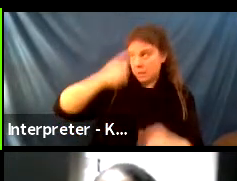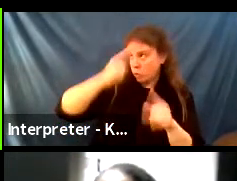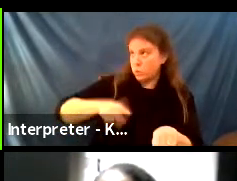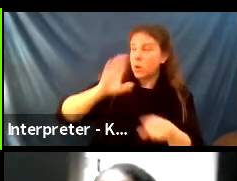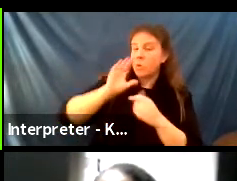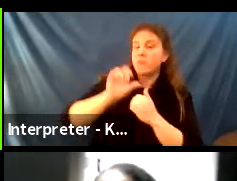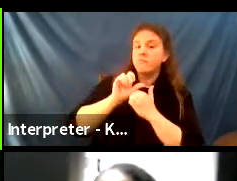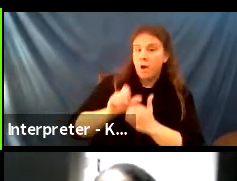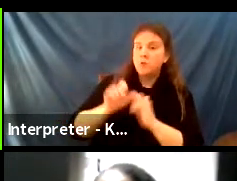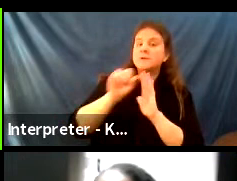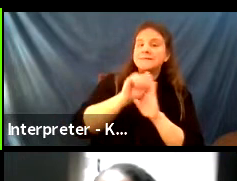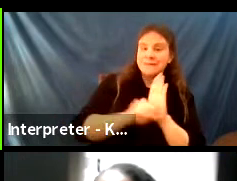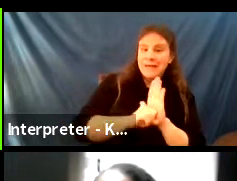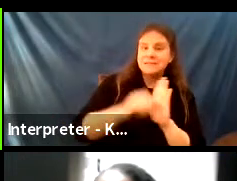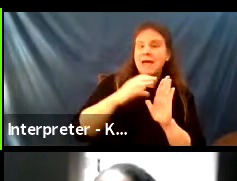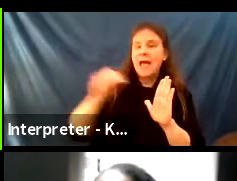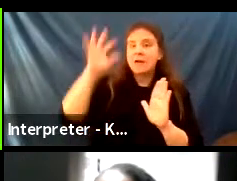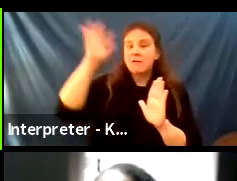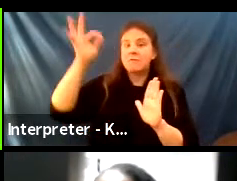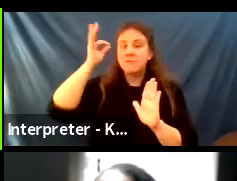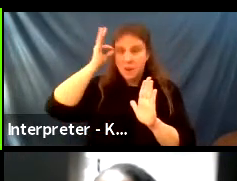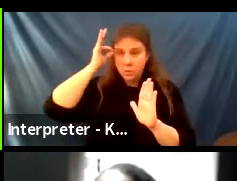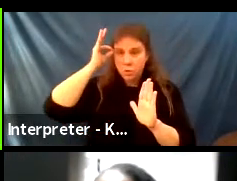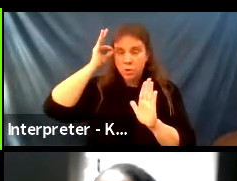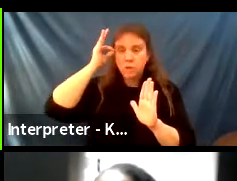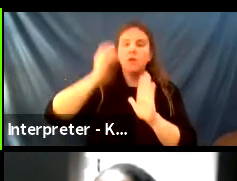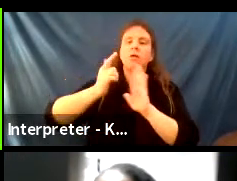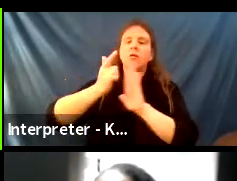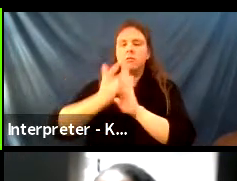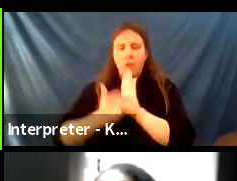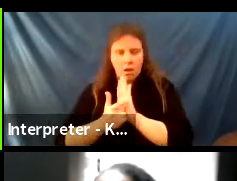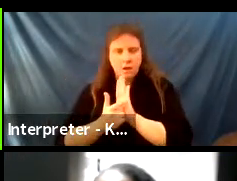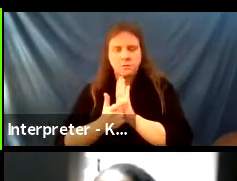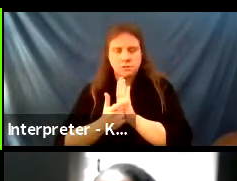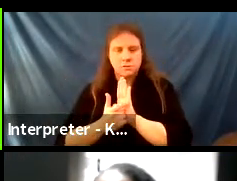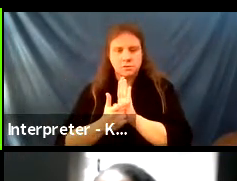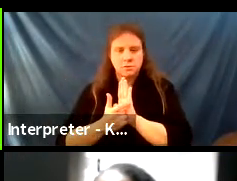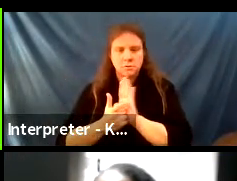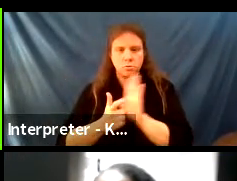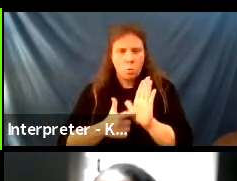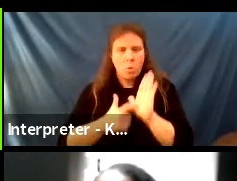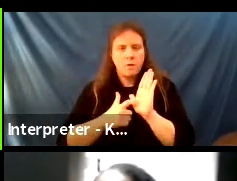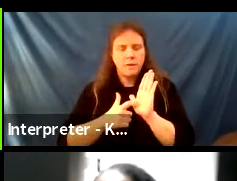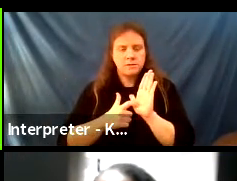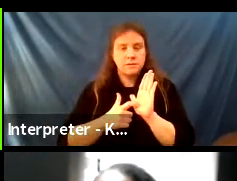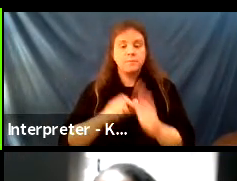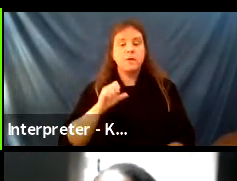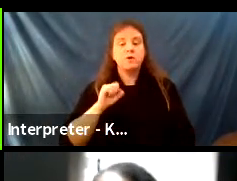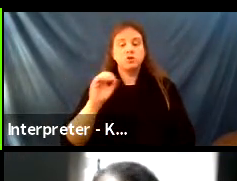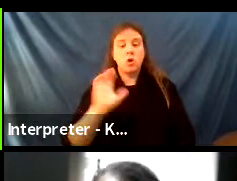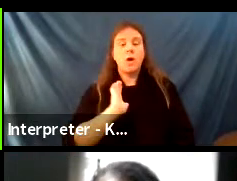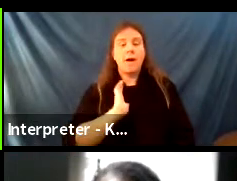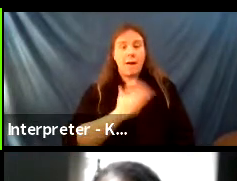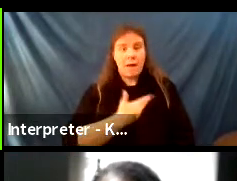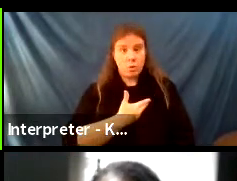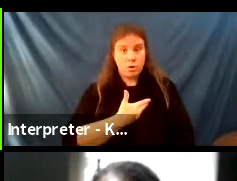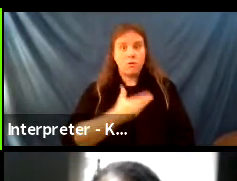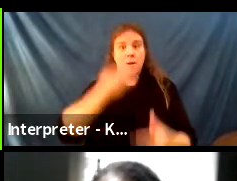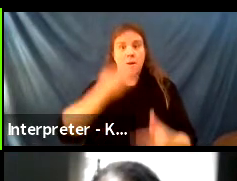federal laws. So our message is both to the local health